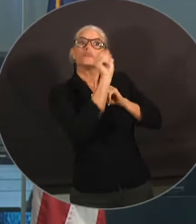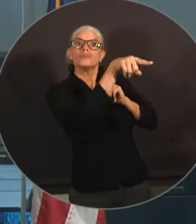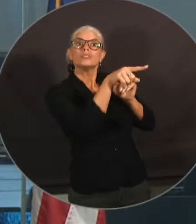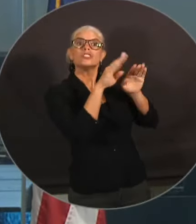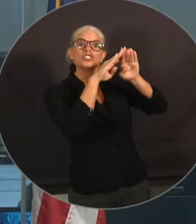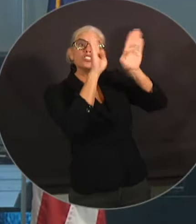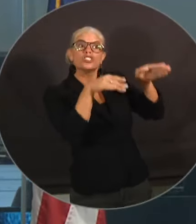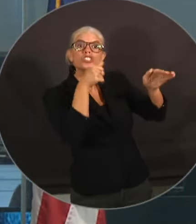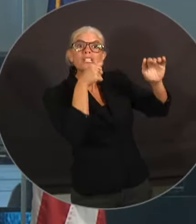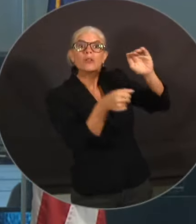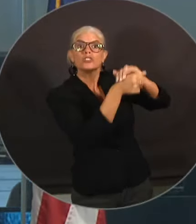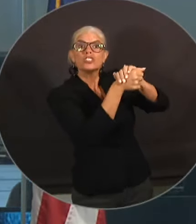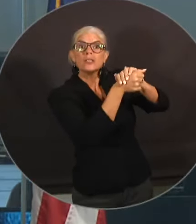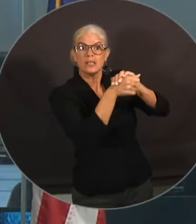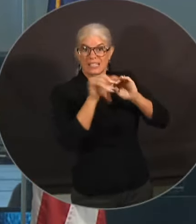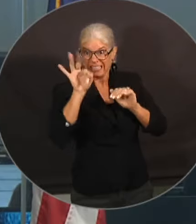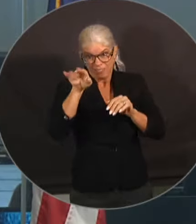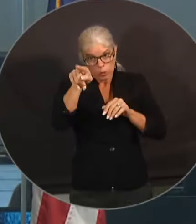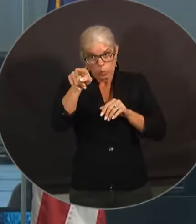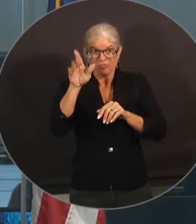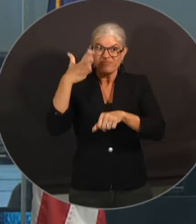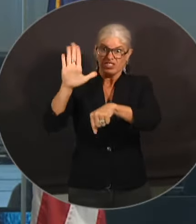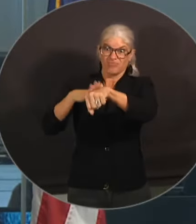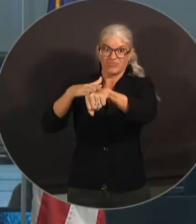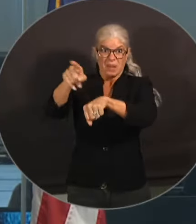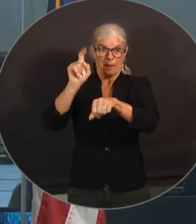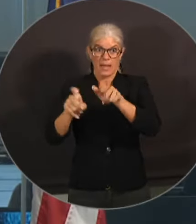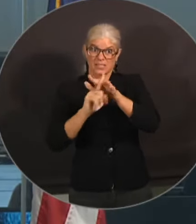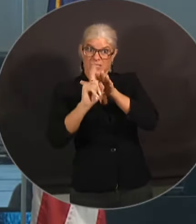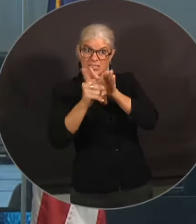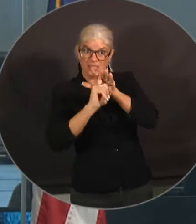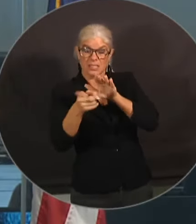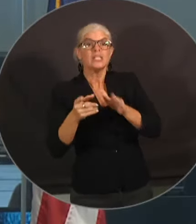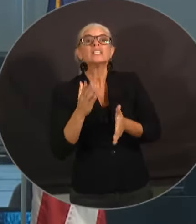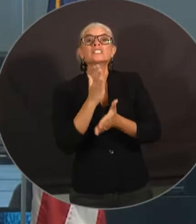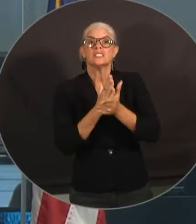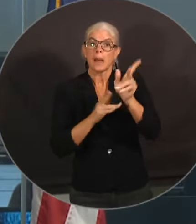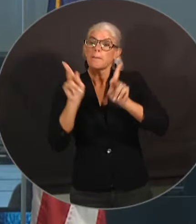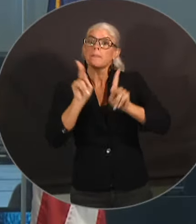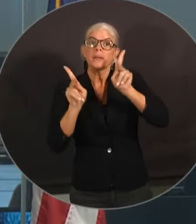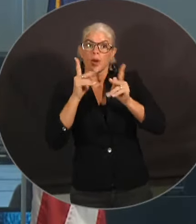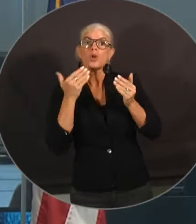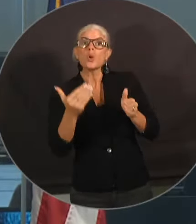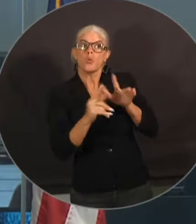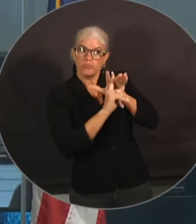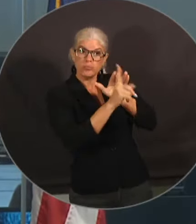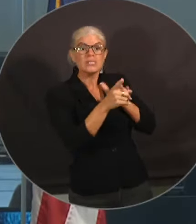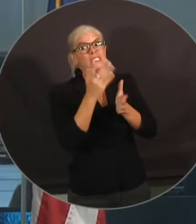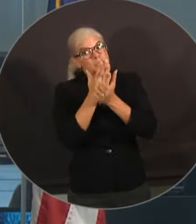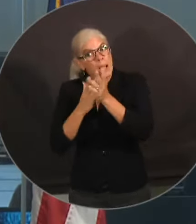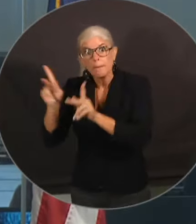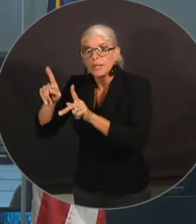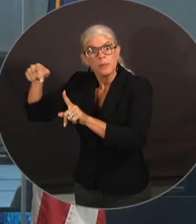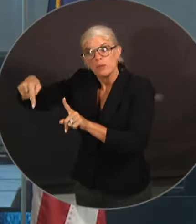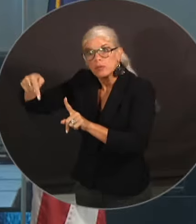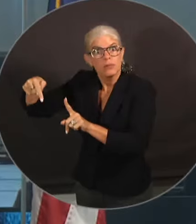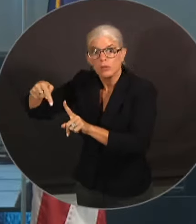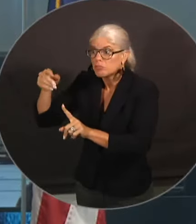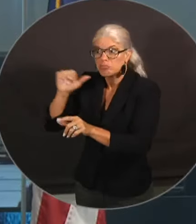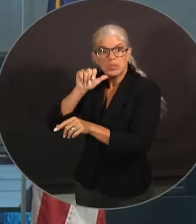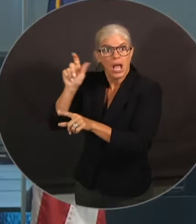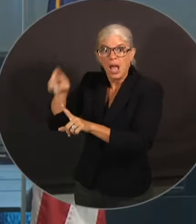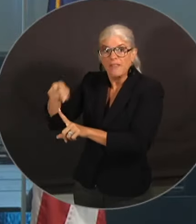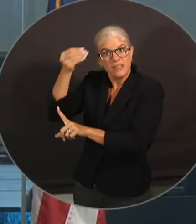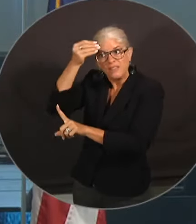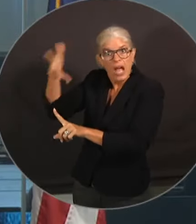in an evacuation zone, you've been ordered. Some people just recommended evacuation. Some people may not have been told to,